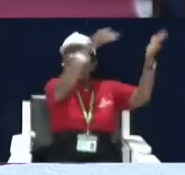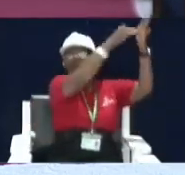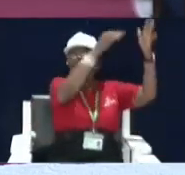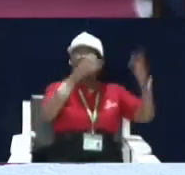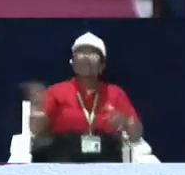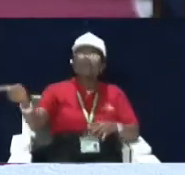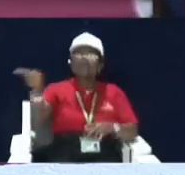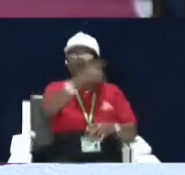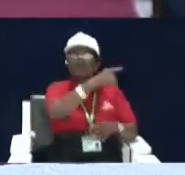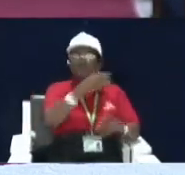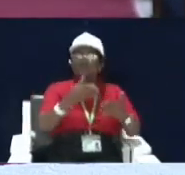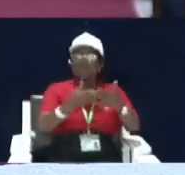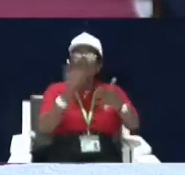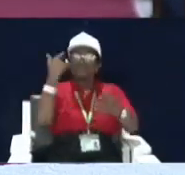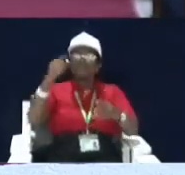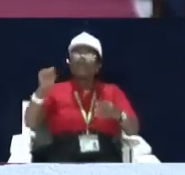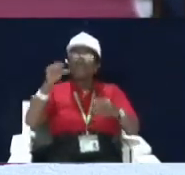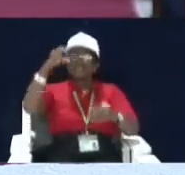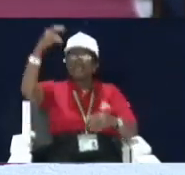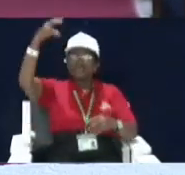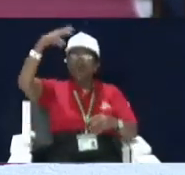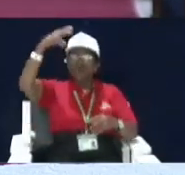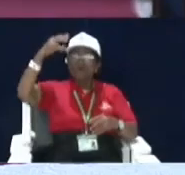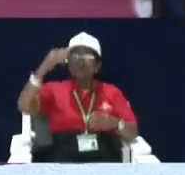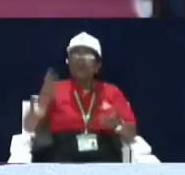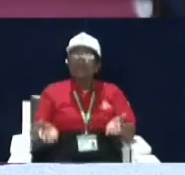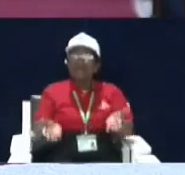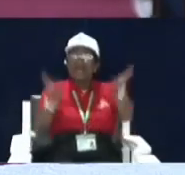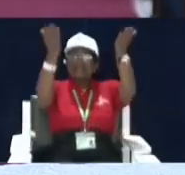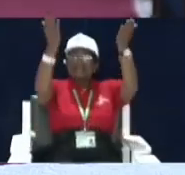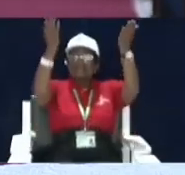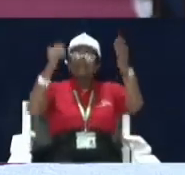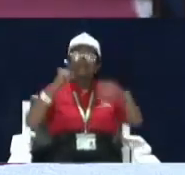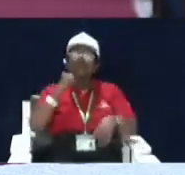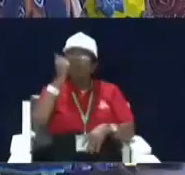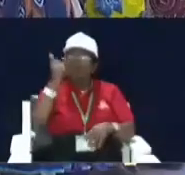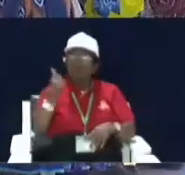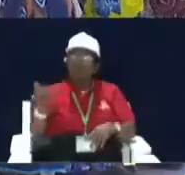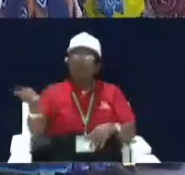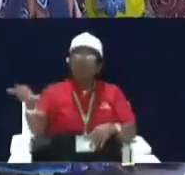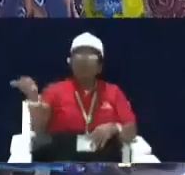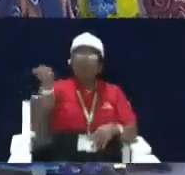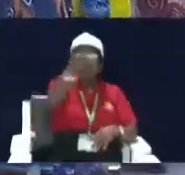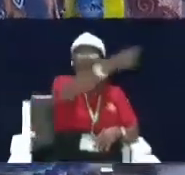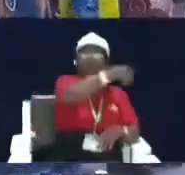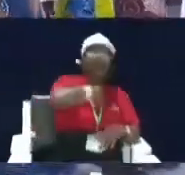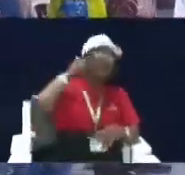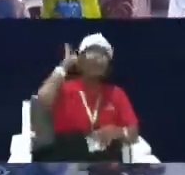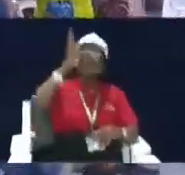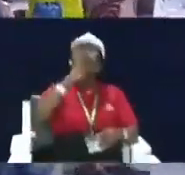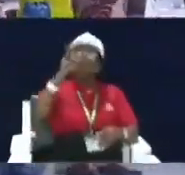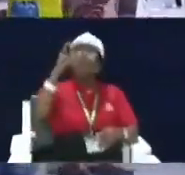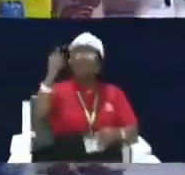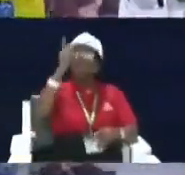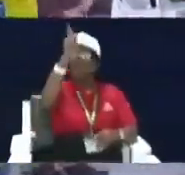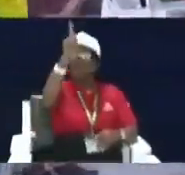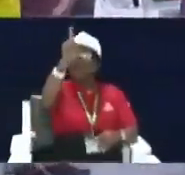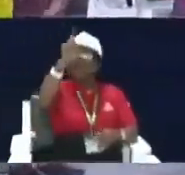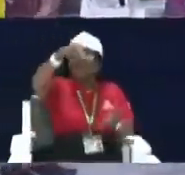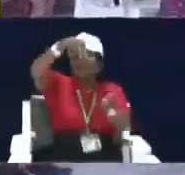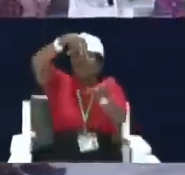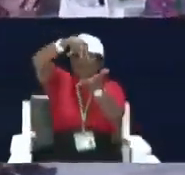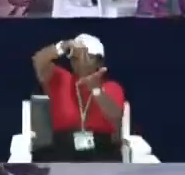before the sun rises tomorrow, you'll be the one standing.